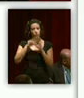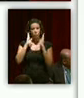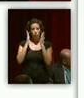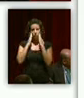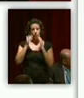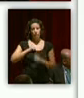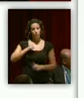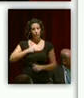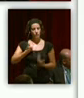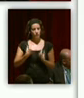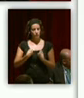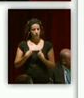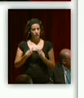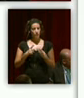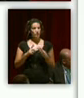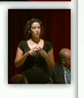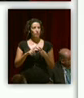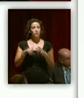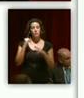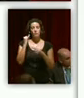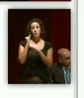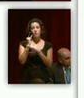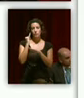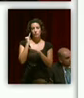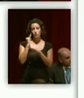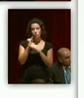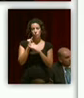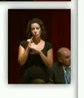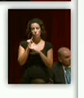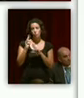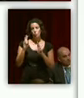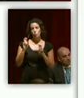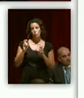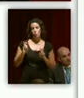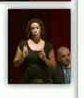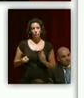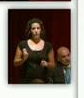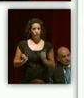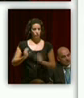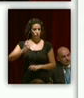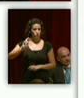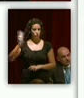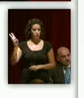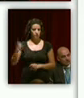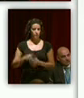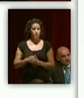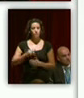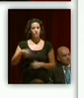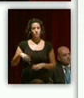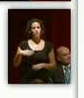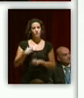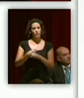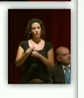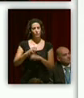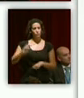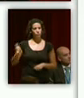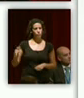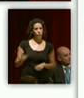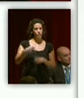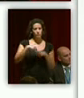He's participated in the conferences such as Artificial Life in the Institute of New Mexico in the United States. He held